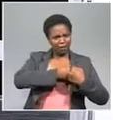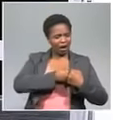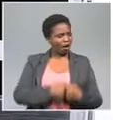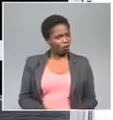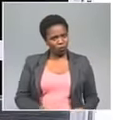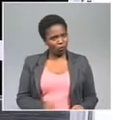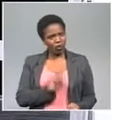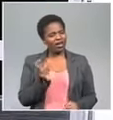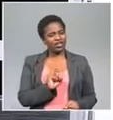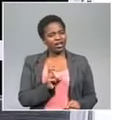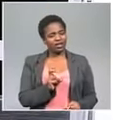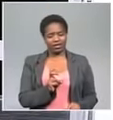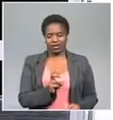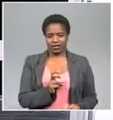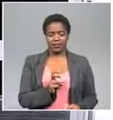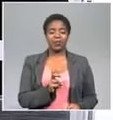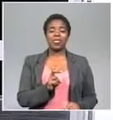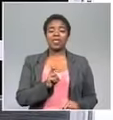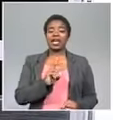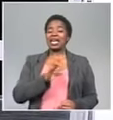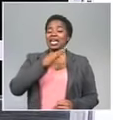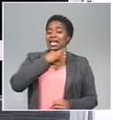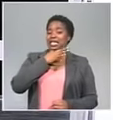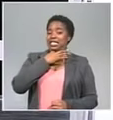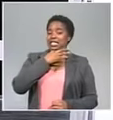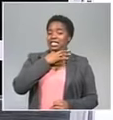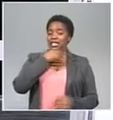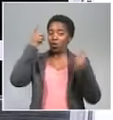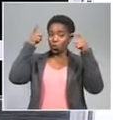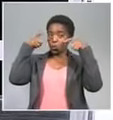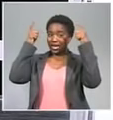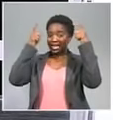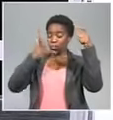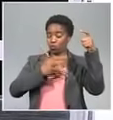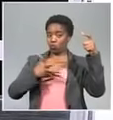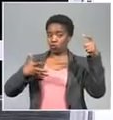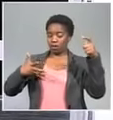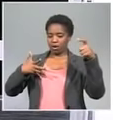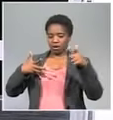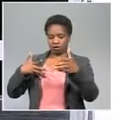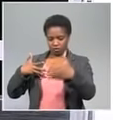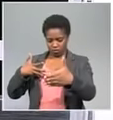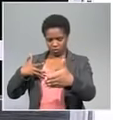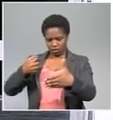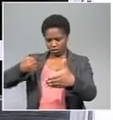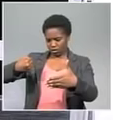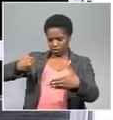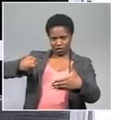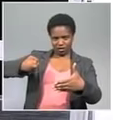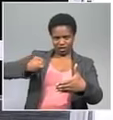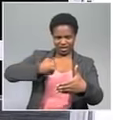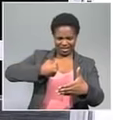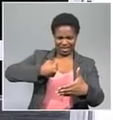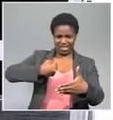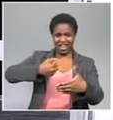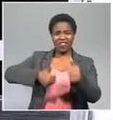Donald Trump met with Britain's Queen Elizabeth yesterday. Now, he appeared to give the Queen a fist bump at Buckingham Palace. Now, it's not